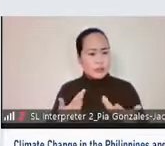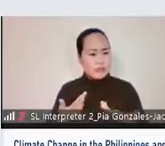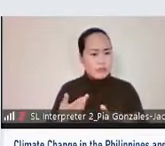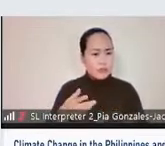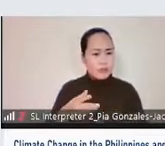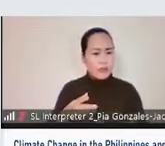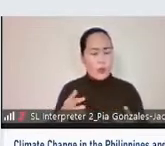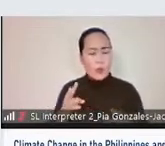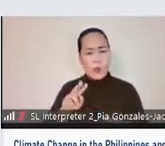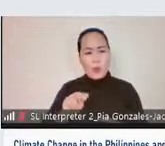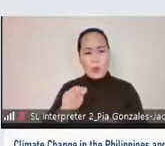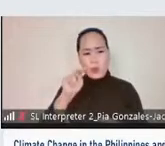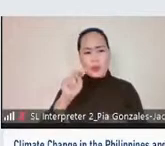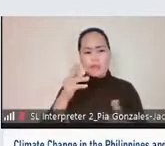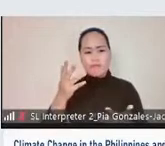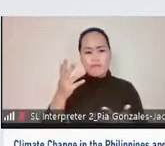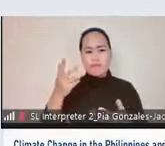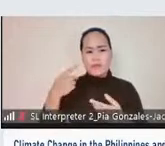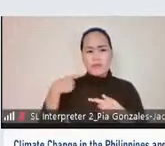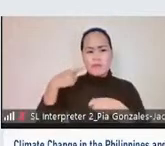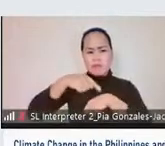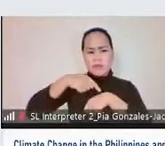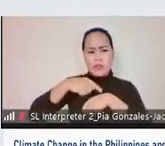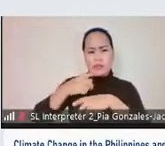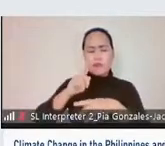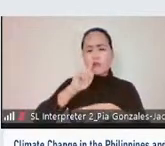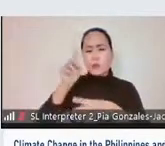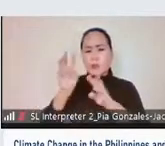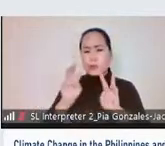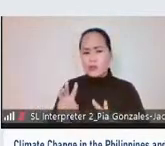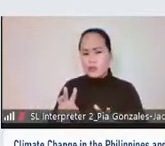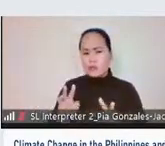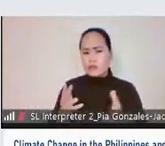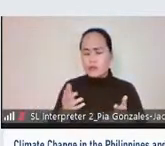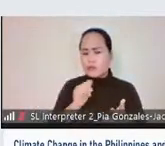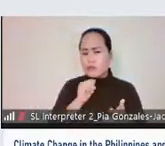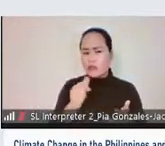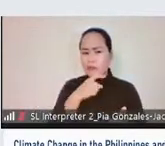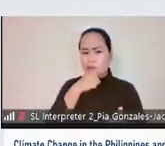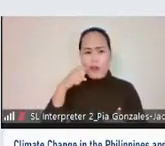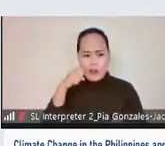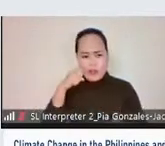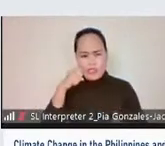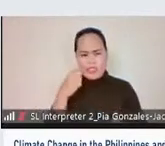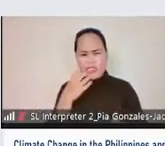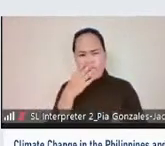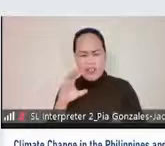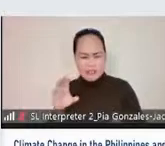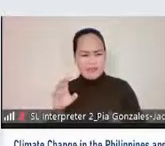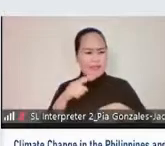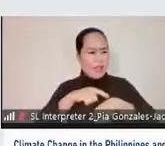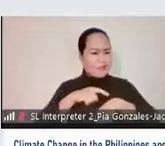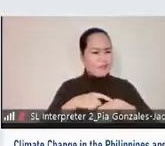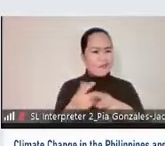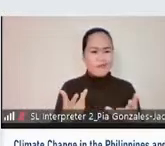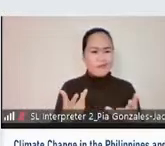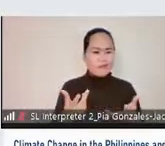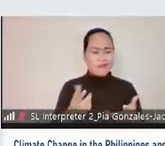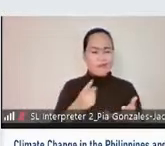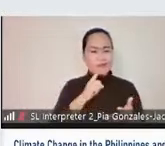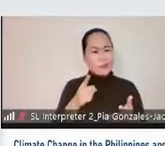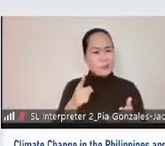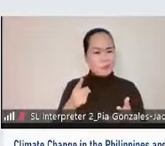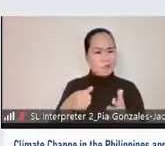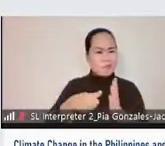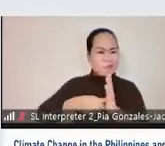and the period was generally wetter, though more typically it would have been drier and much hotter during that period. As the impact of the volcanoes